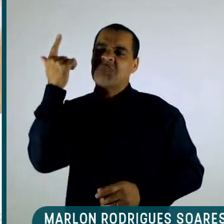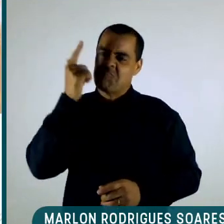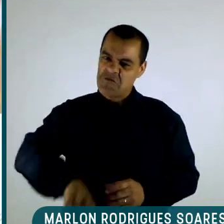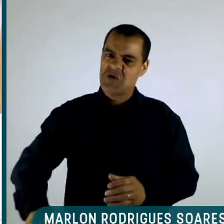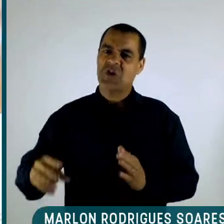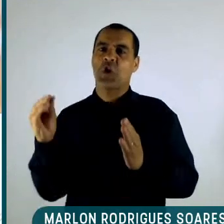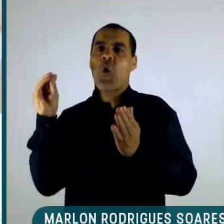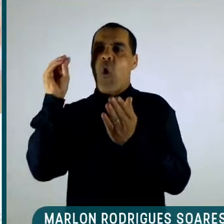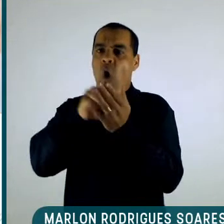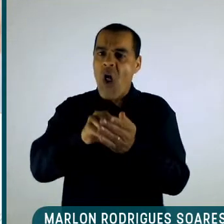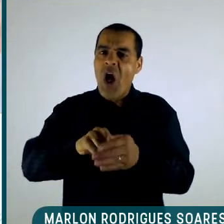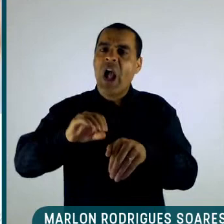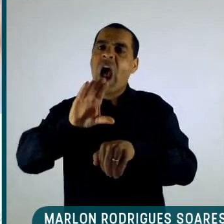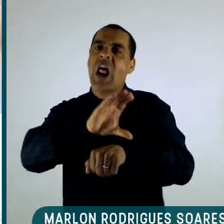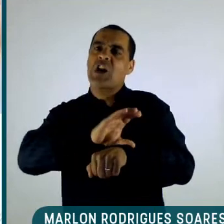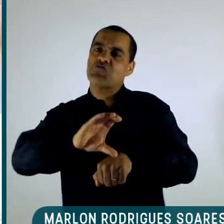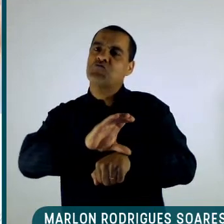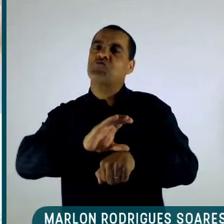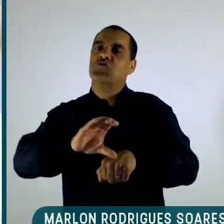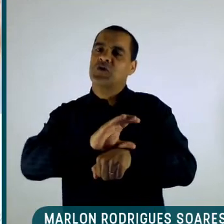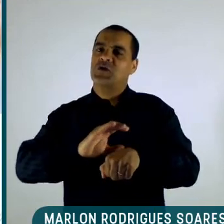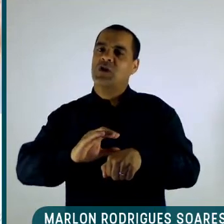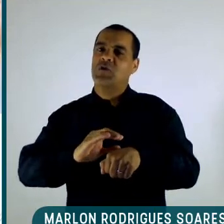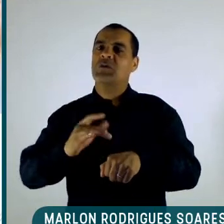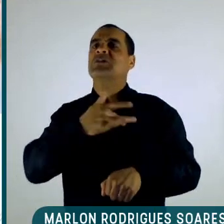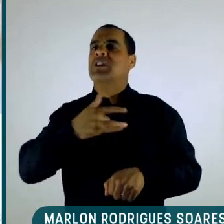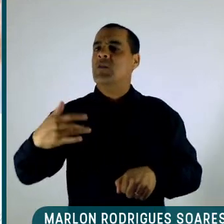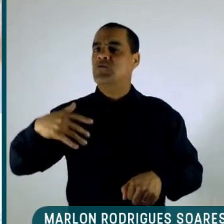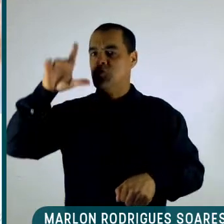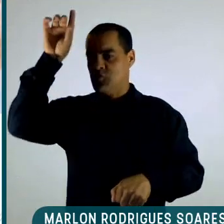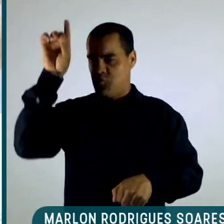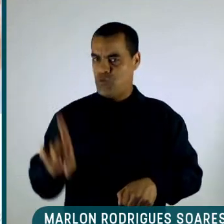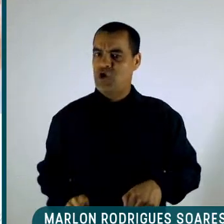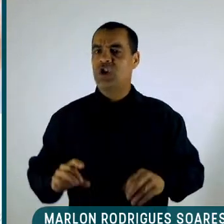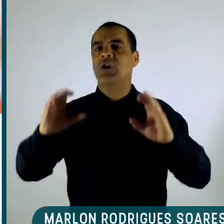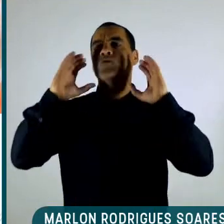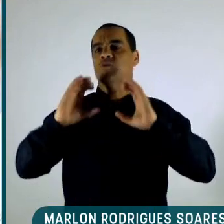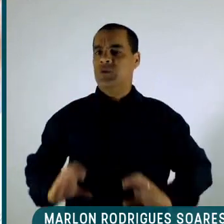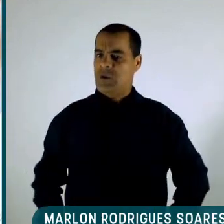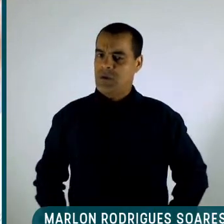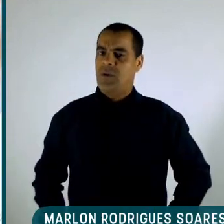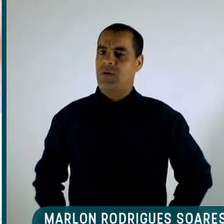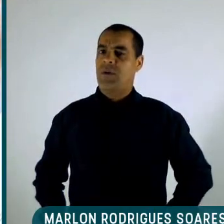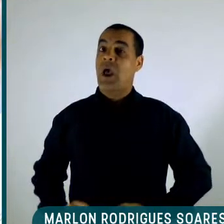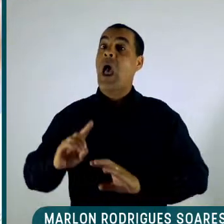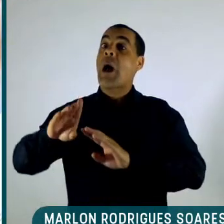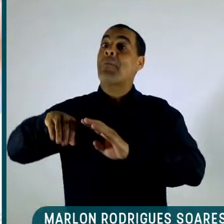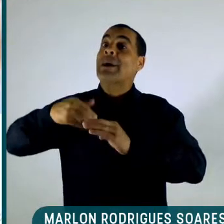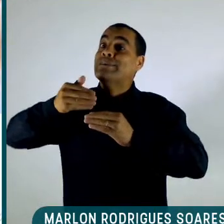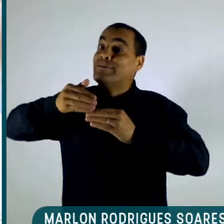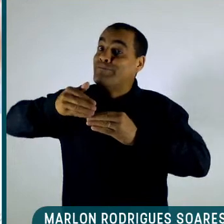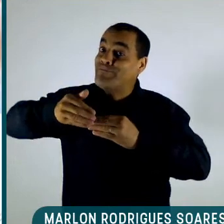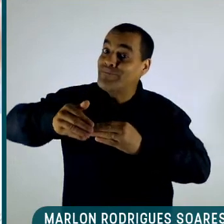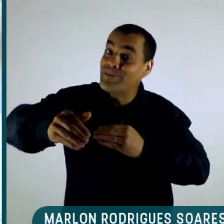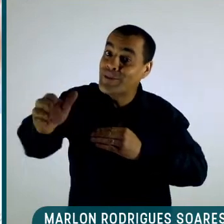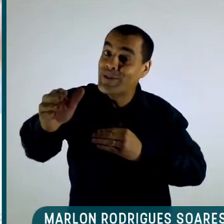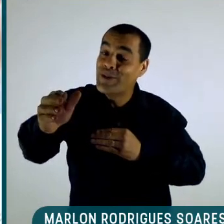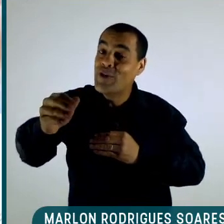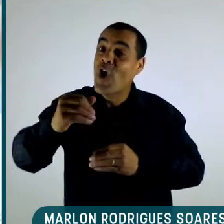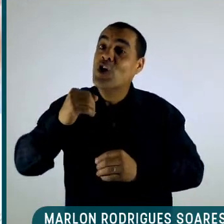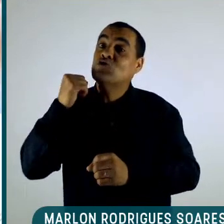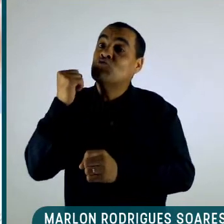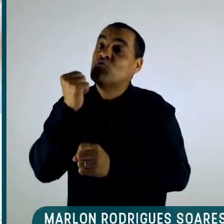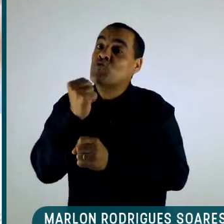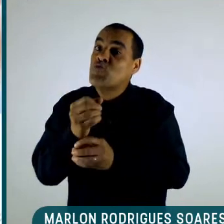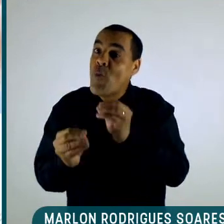And they managed to do that. And they wrote in the constitution that public health is a right of the